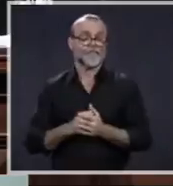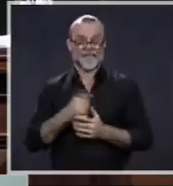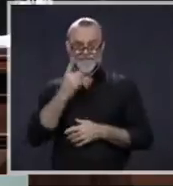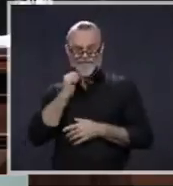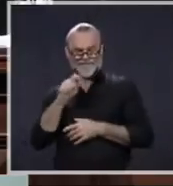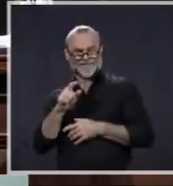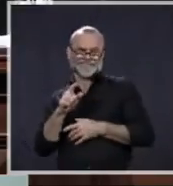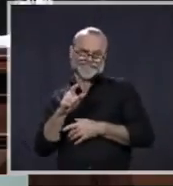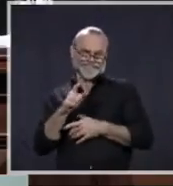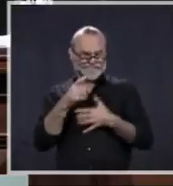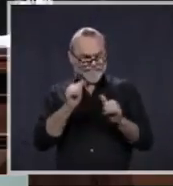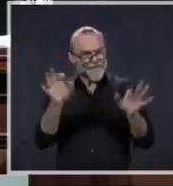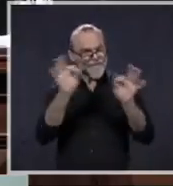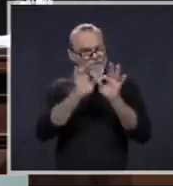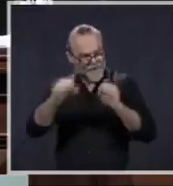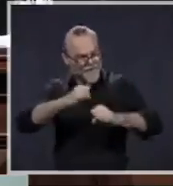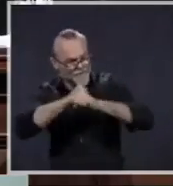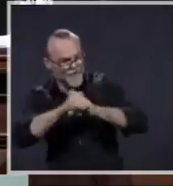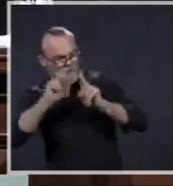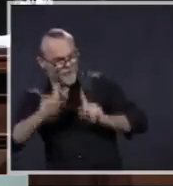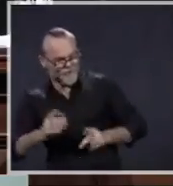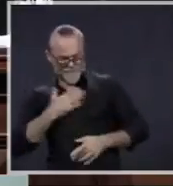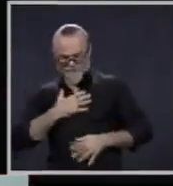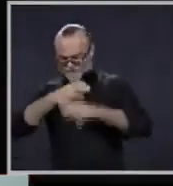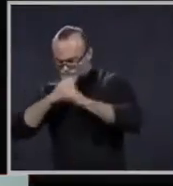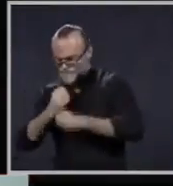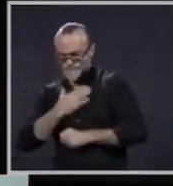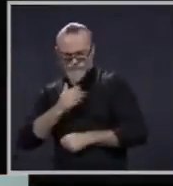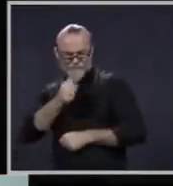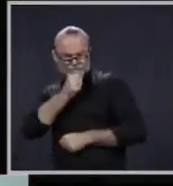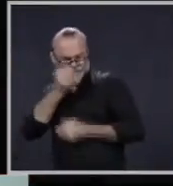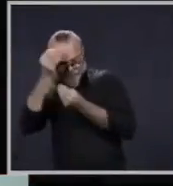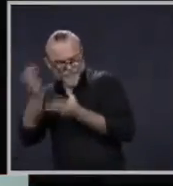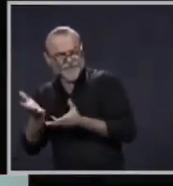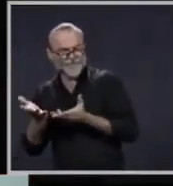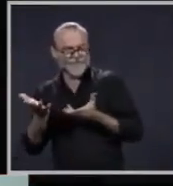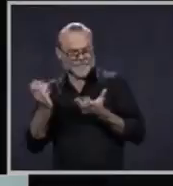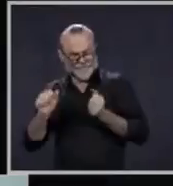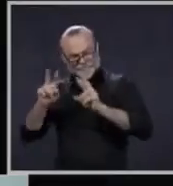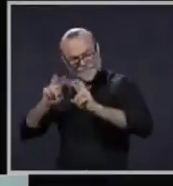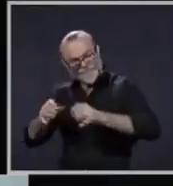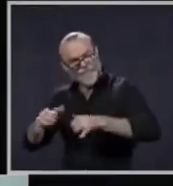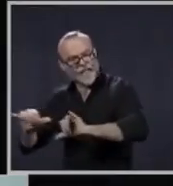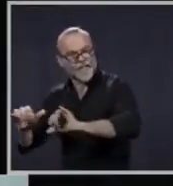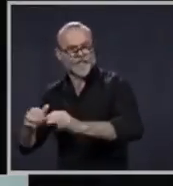childcare? I understand that there's a problem with that. So I understand.